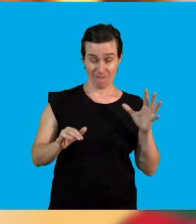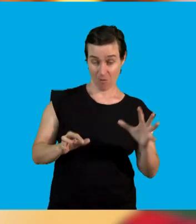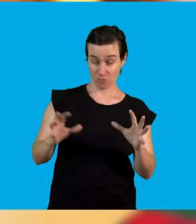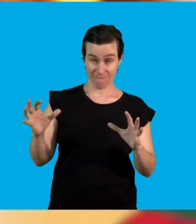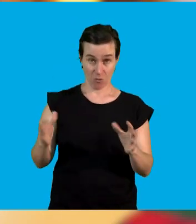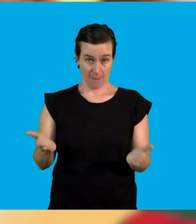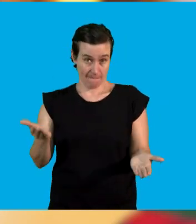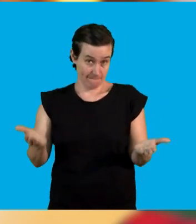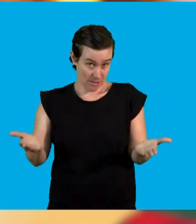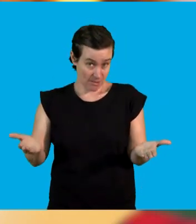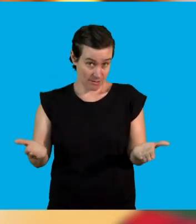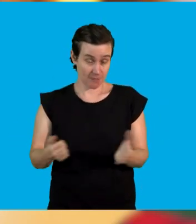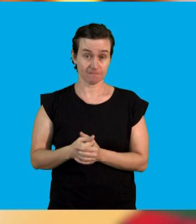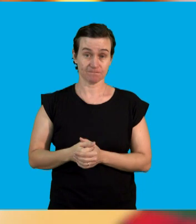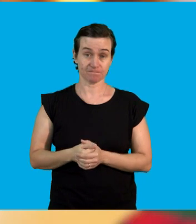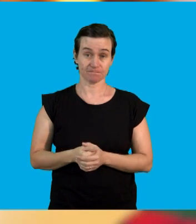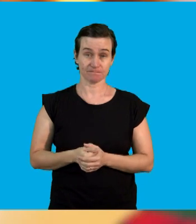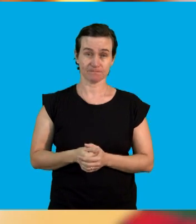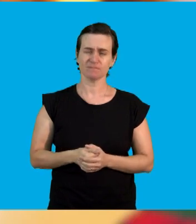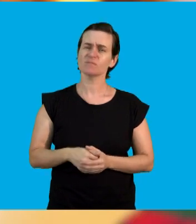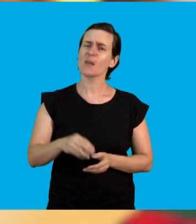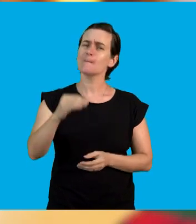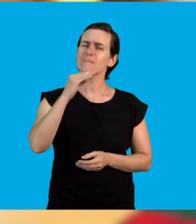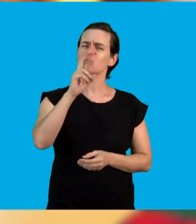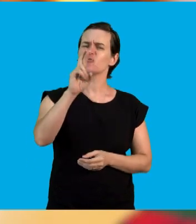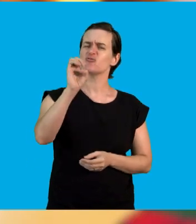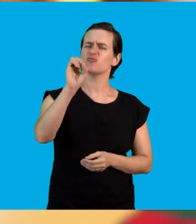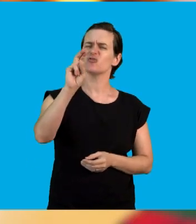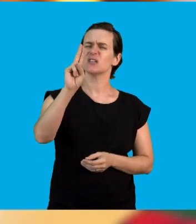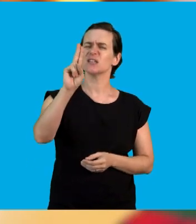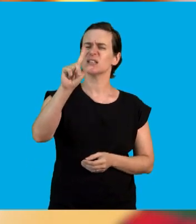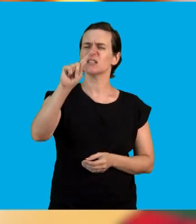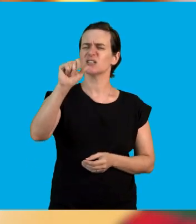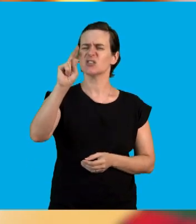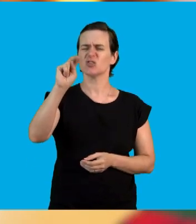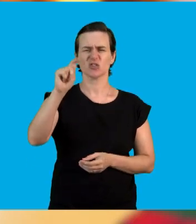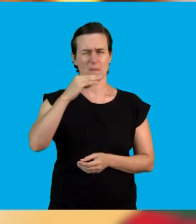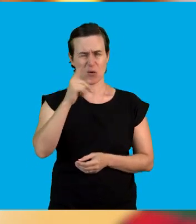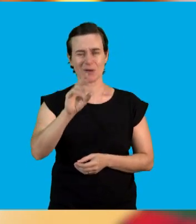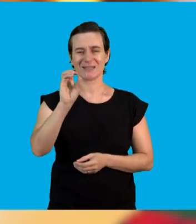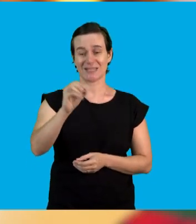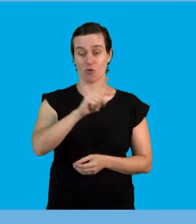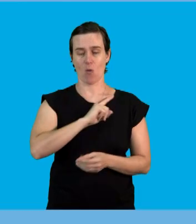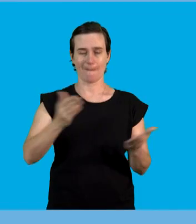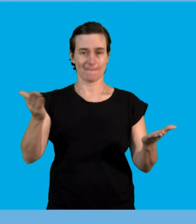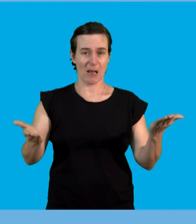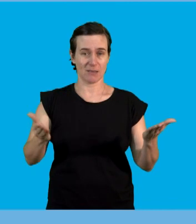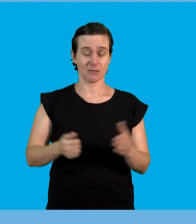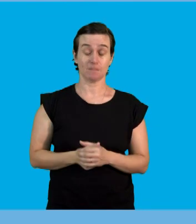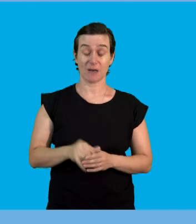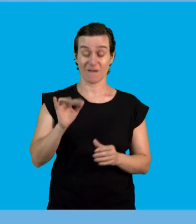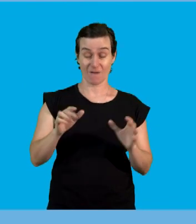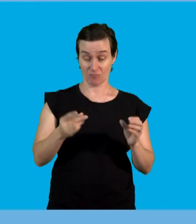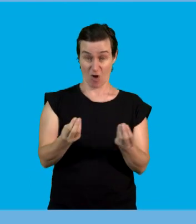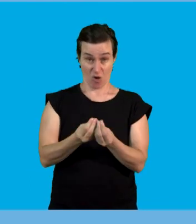forces are balancing each other out, that means the resultant is going to be zero. However, should the forces be exerted onto